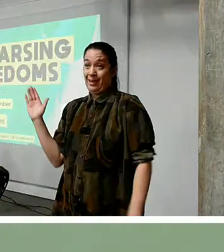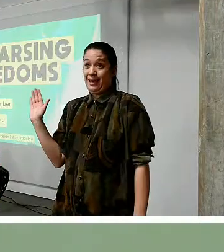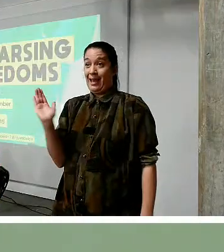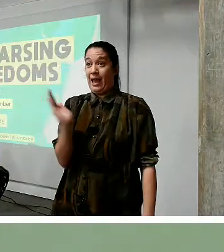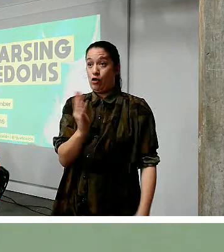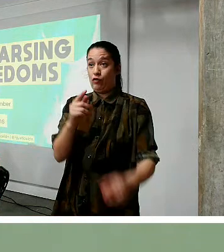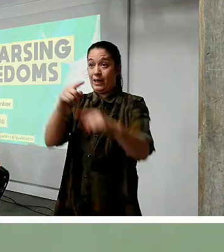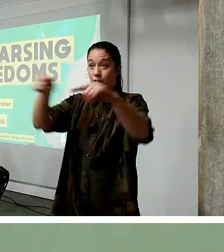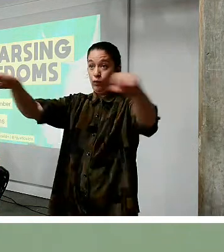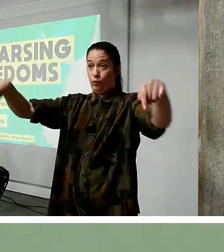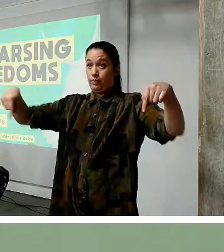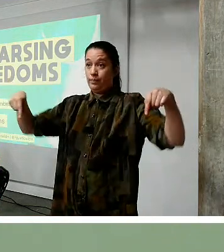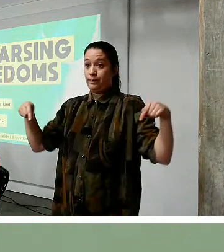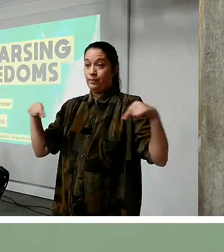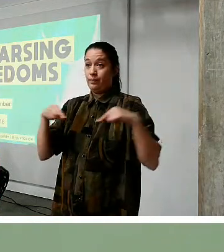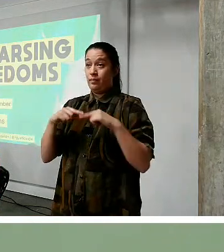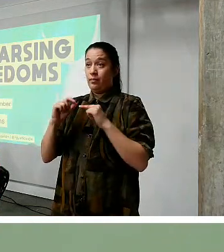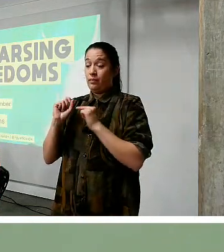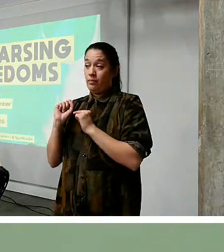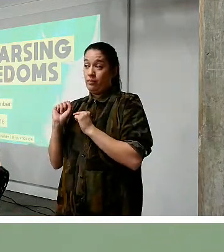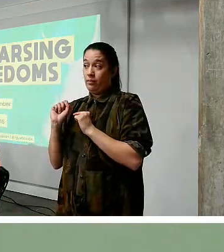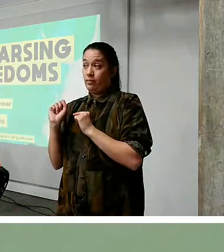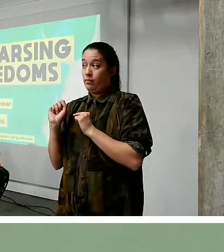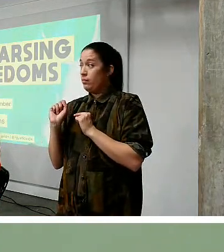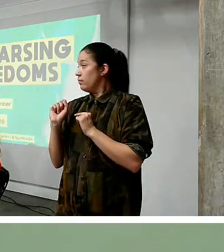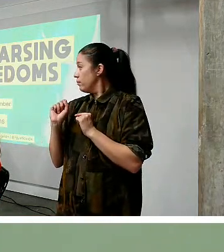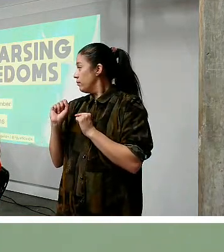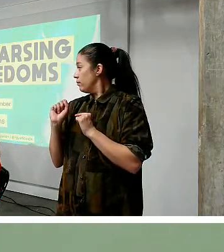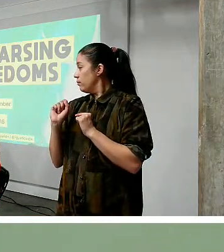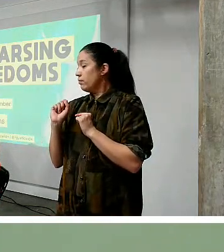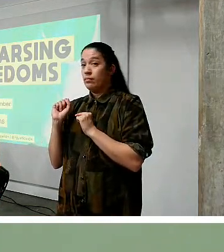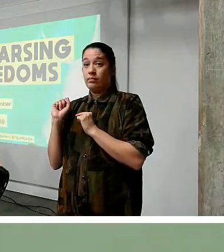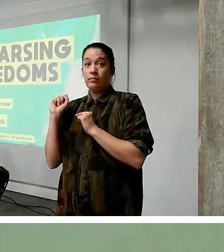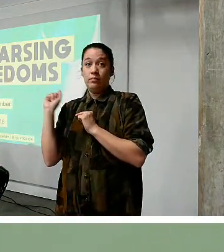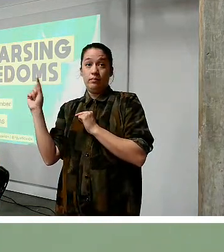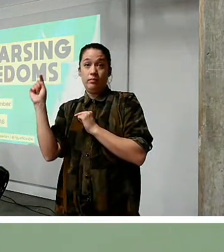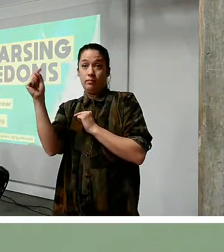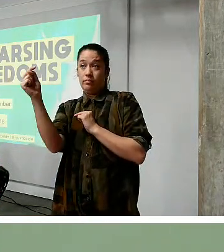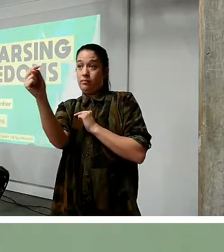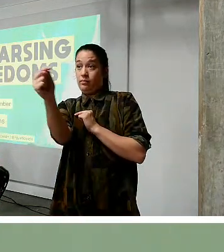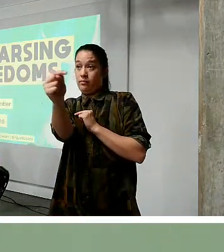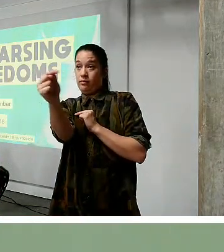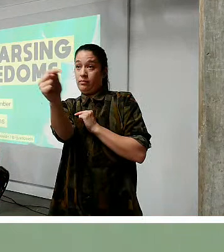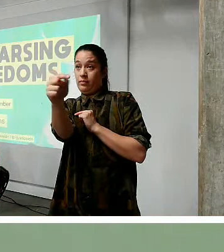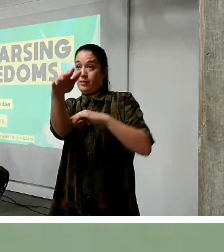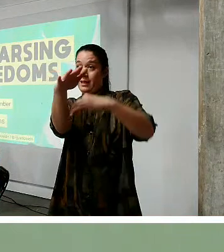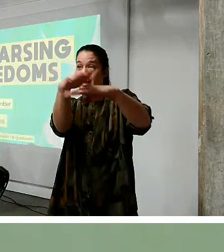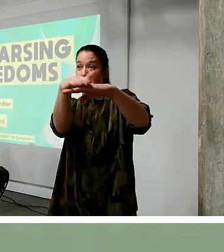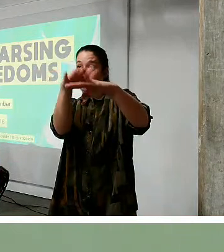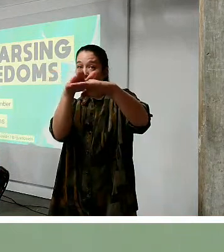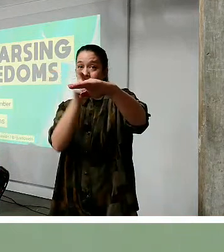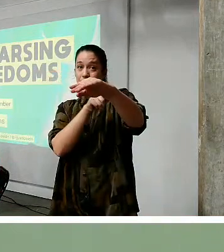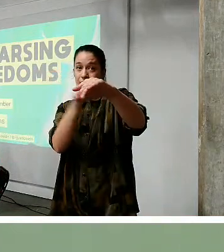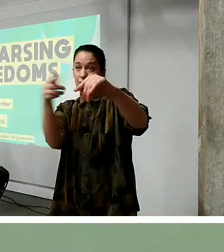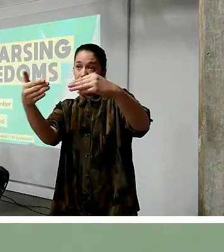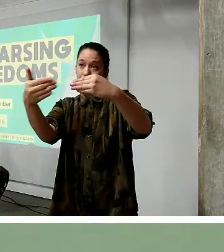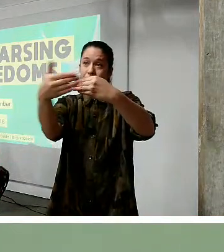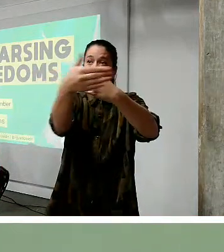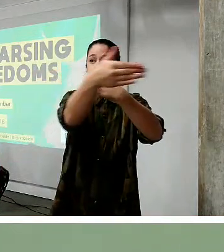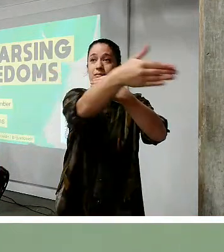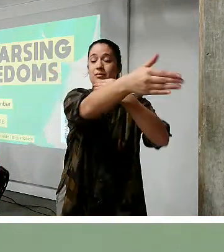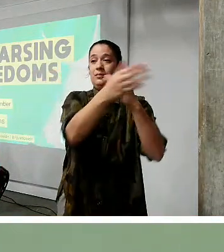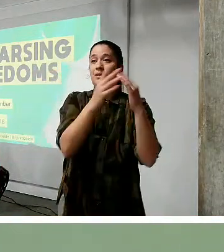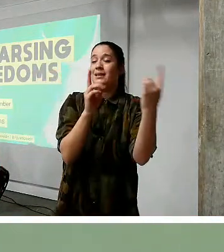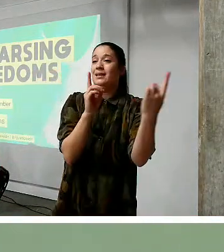your closest fire exit is to the bottom left of this room, through the corridor, just near the